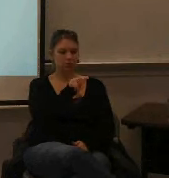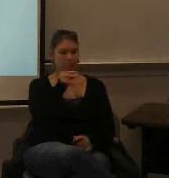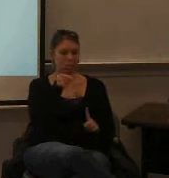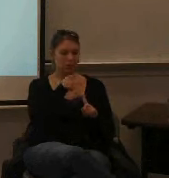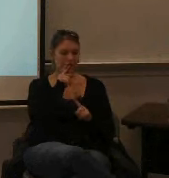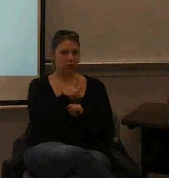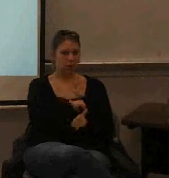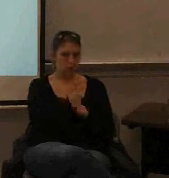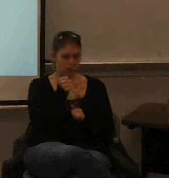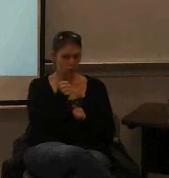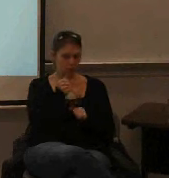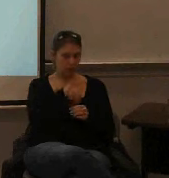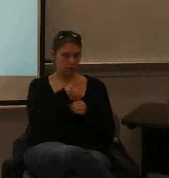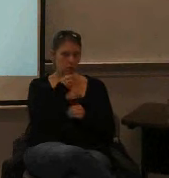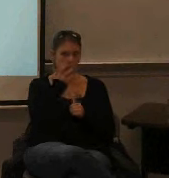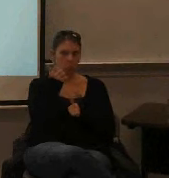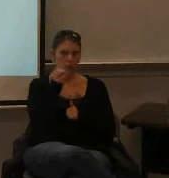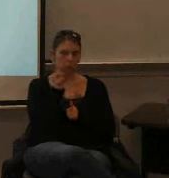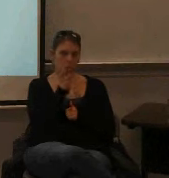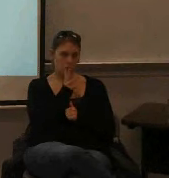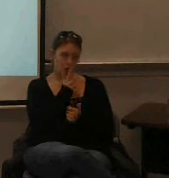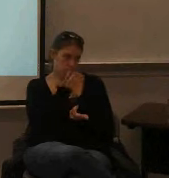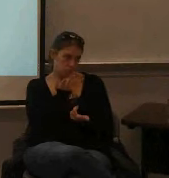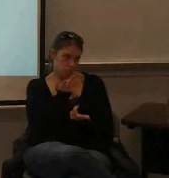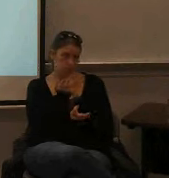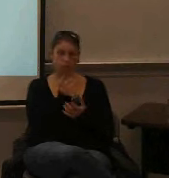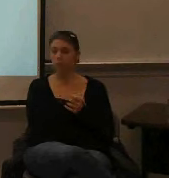lower in warmer water.